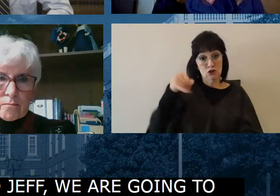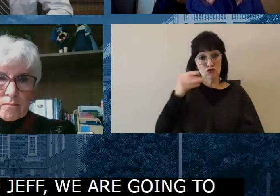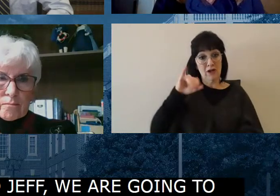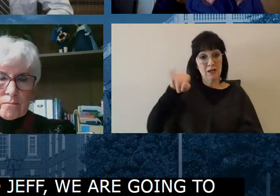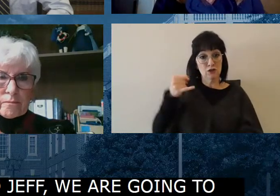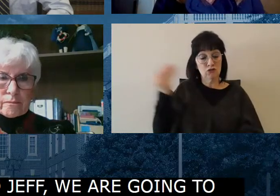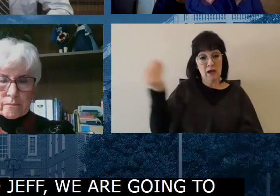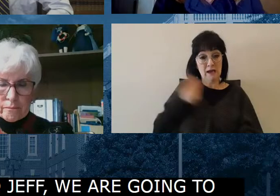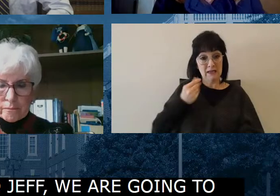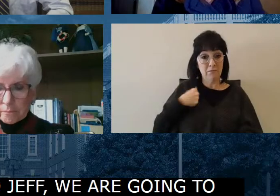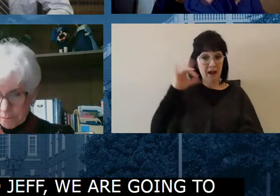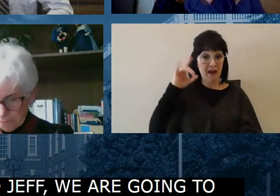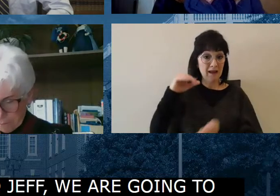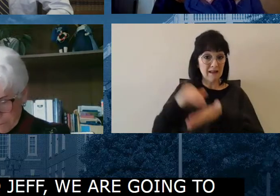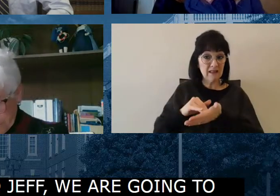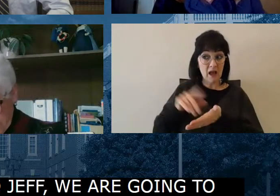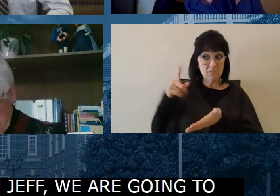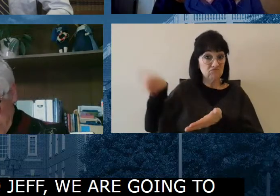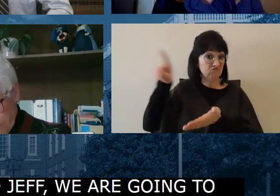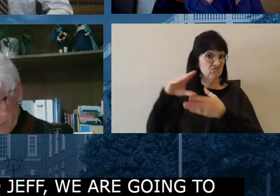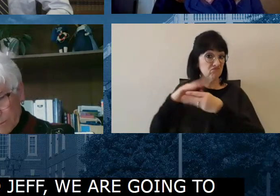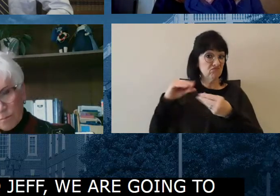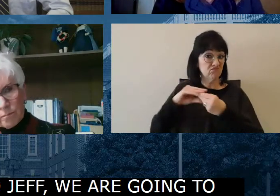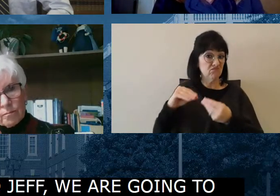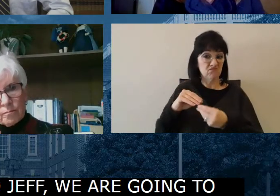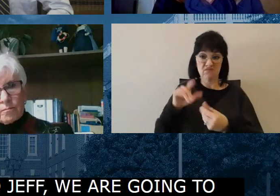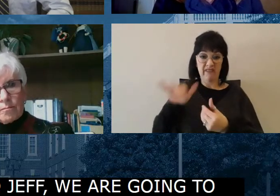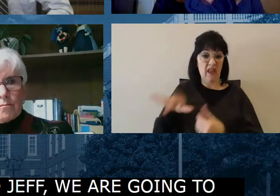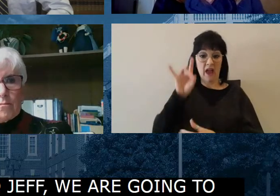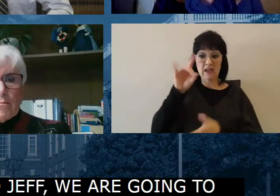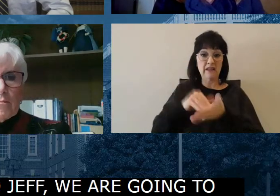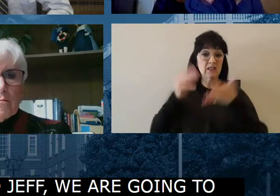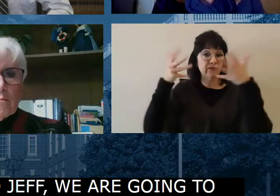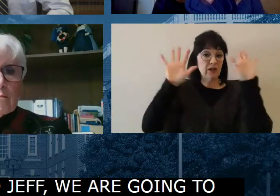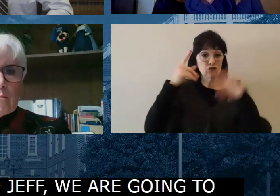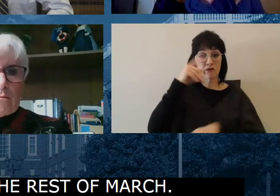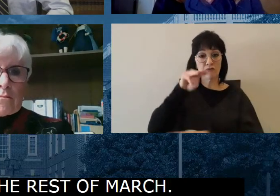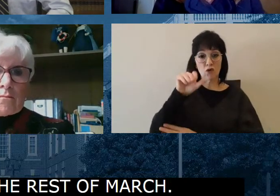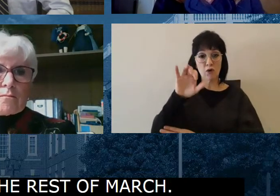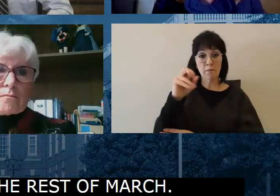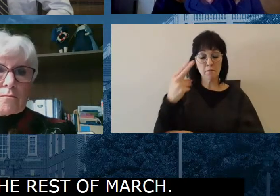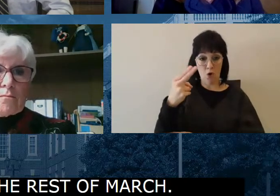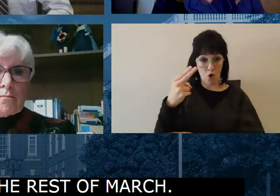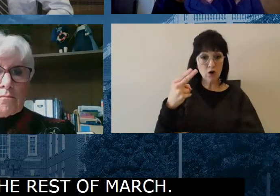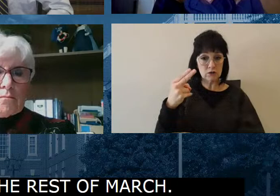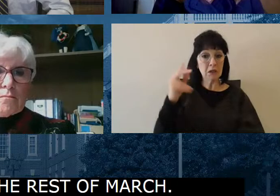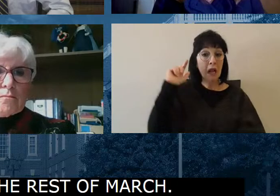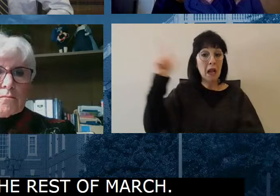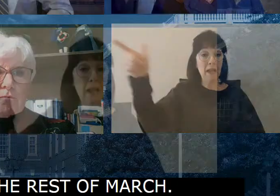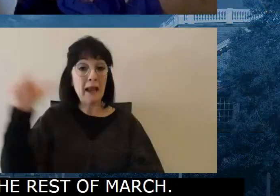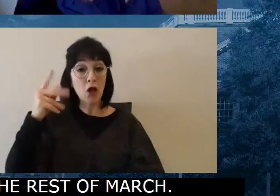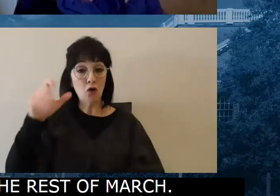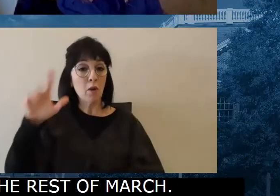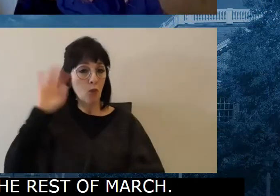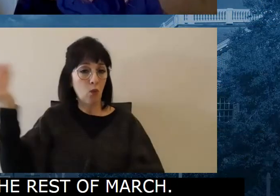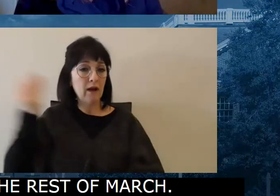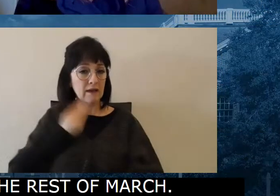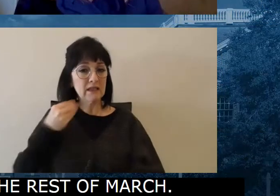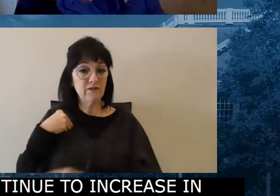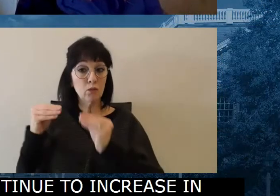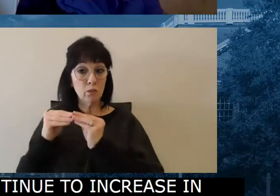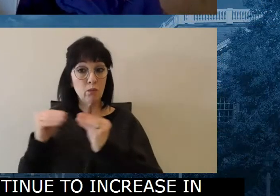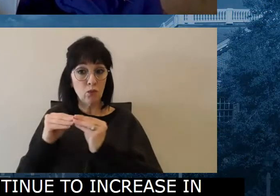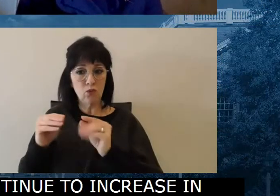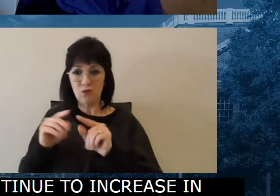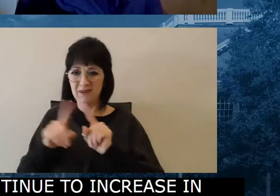and Pfizer are going to continue to increase in smaller amounts for the next of March and then into April. And then things will start to